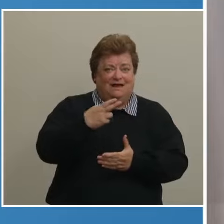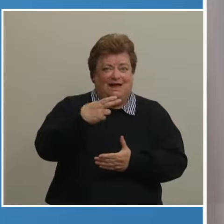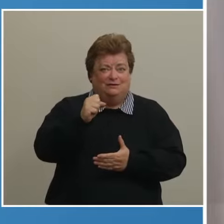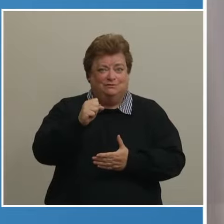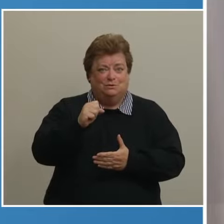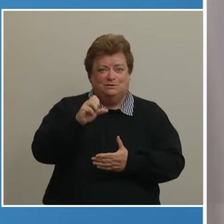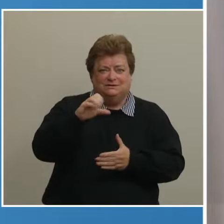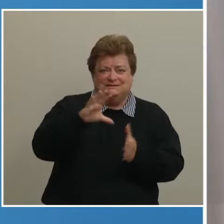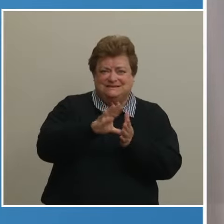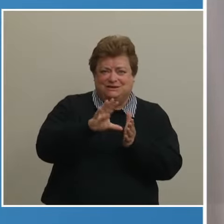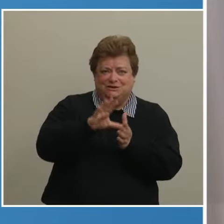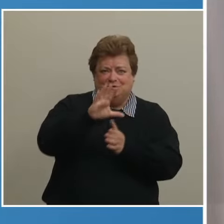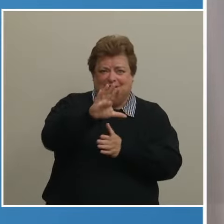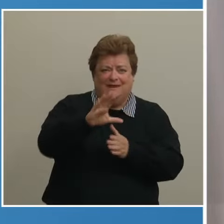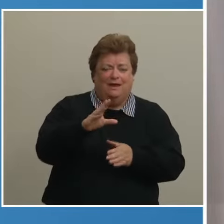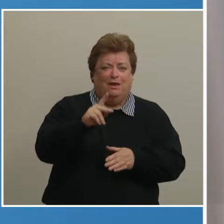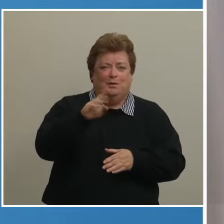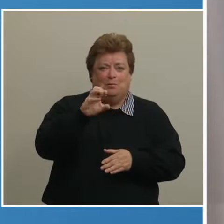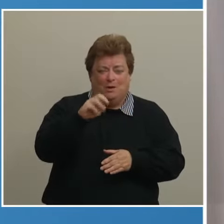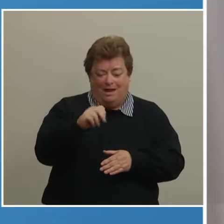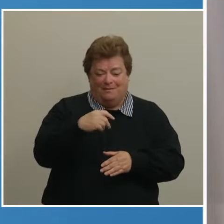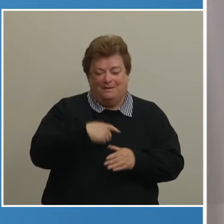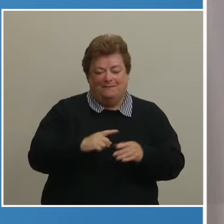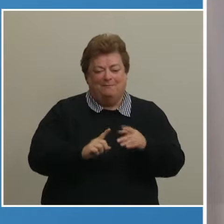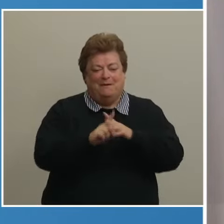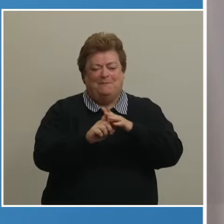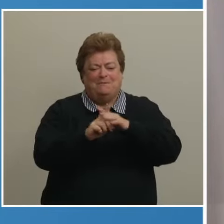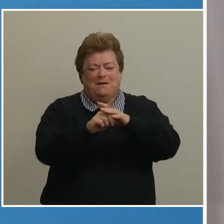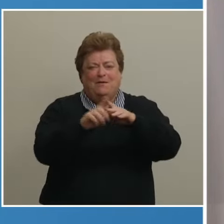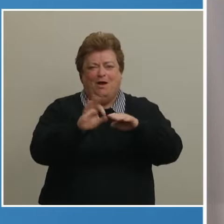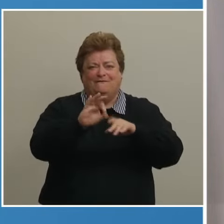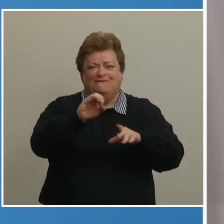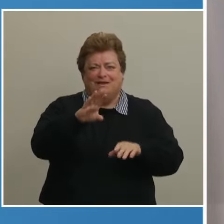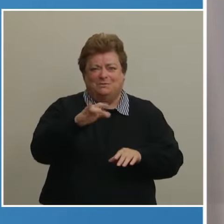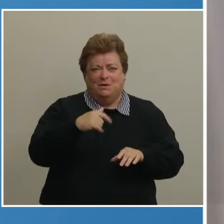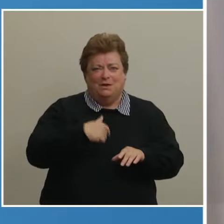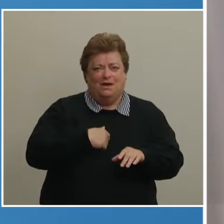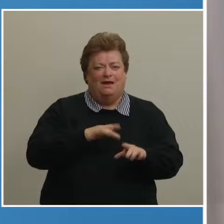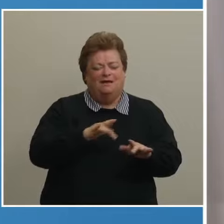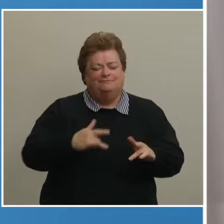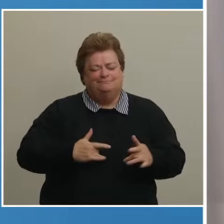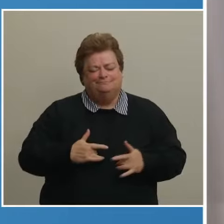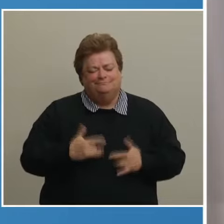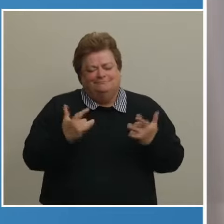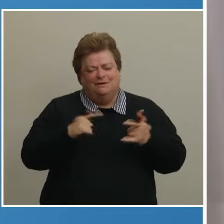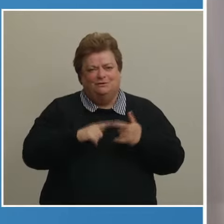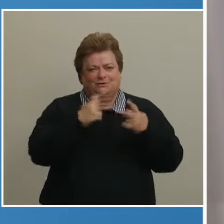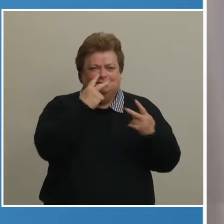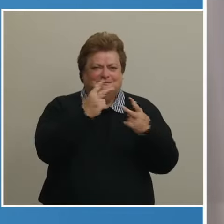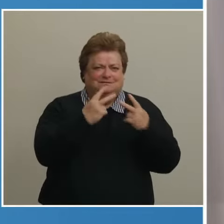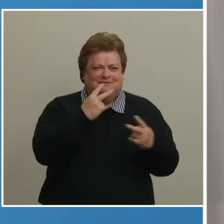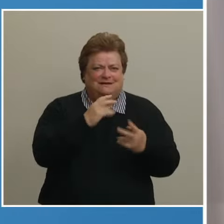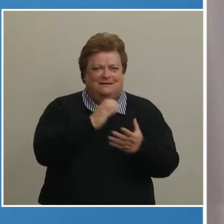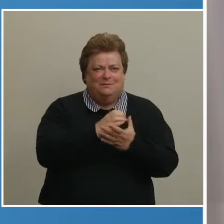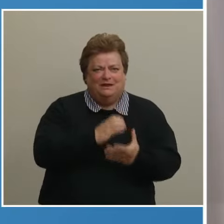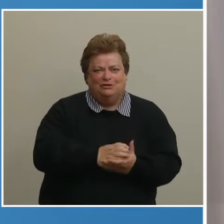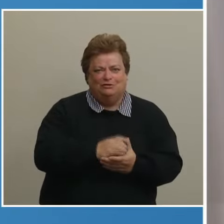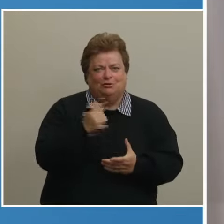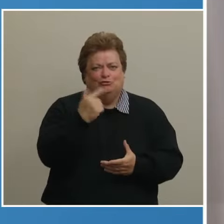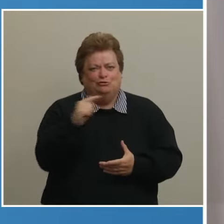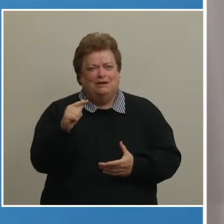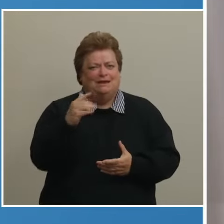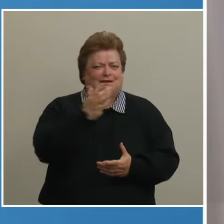feed, and my heart just warmed to see them enjoying this milestone of youth, posing together against a backdrop of green grass and